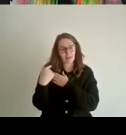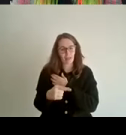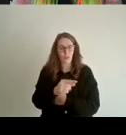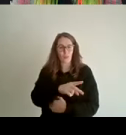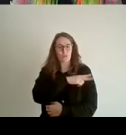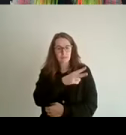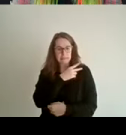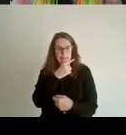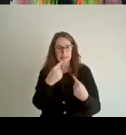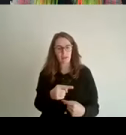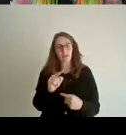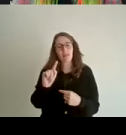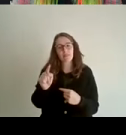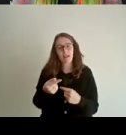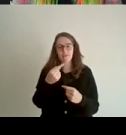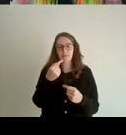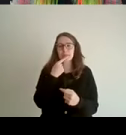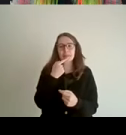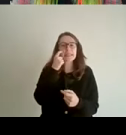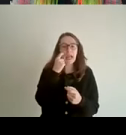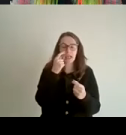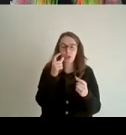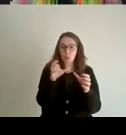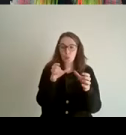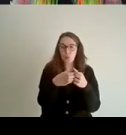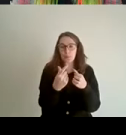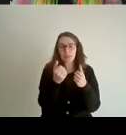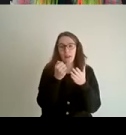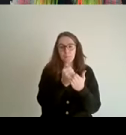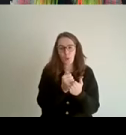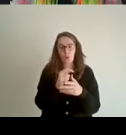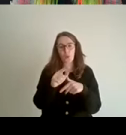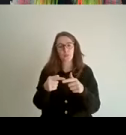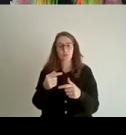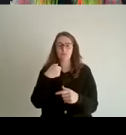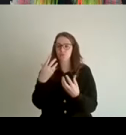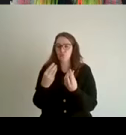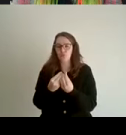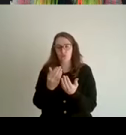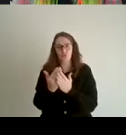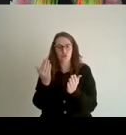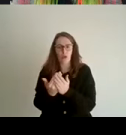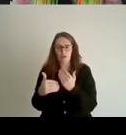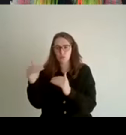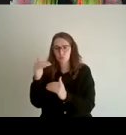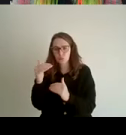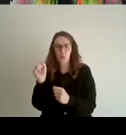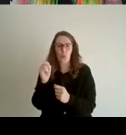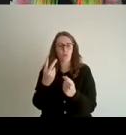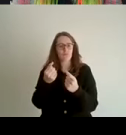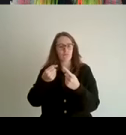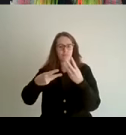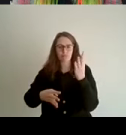identify underrepresented groups and work together with high schools and other functions in community to make equal